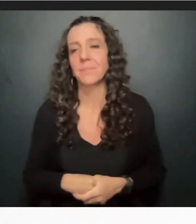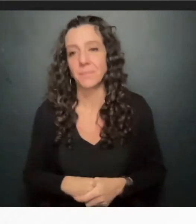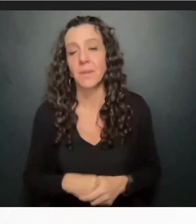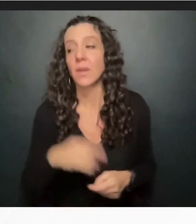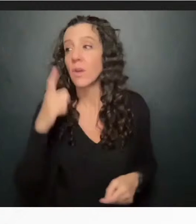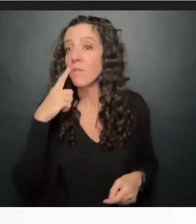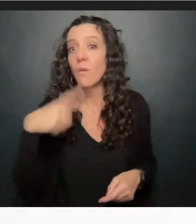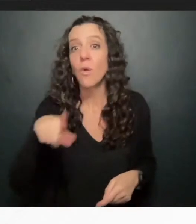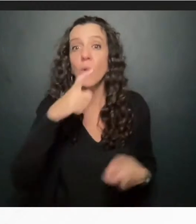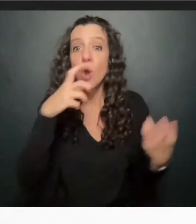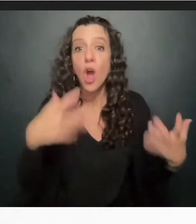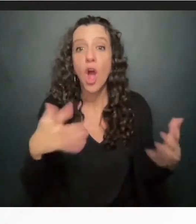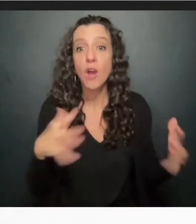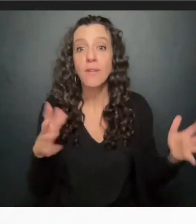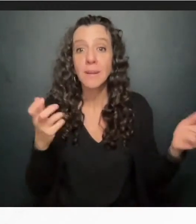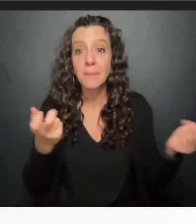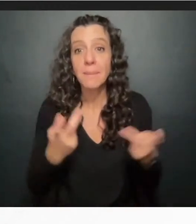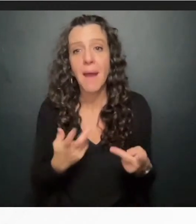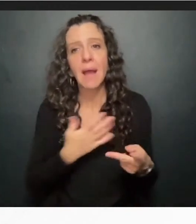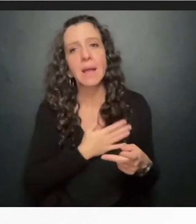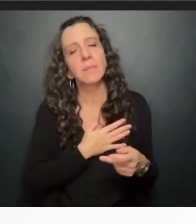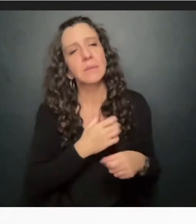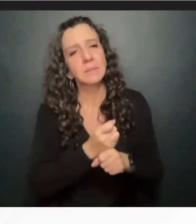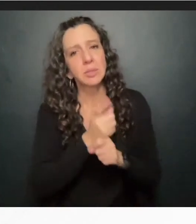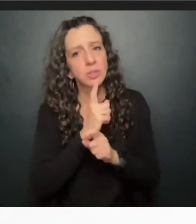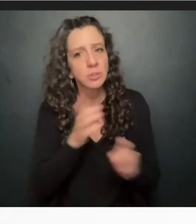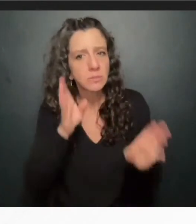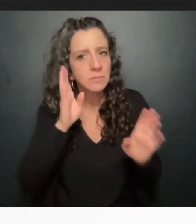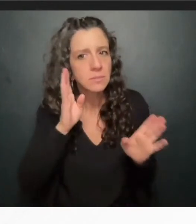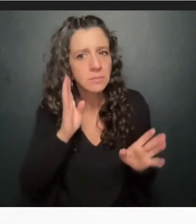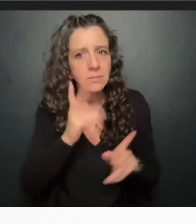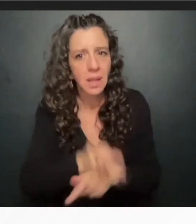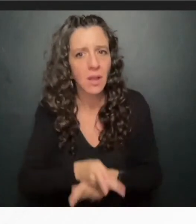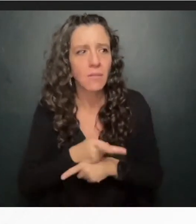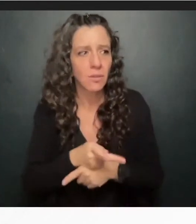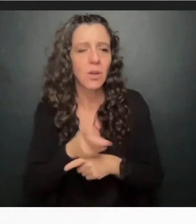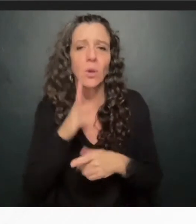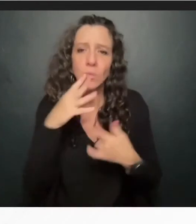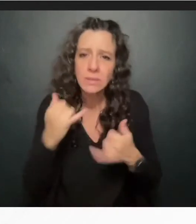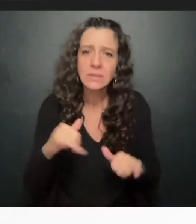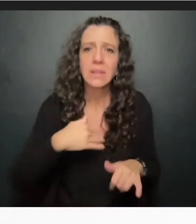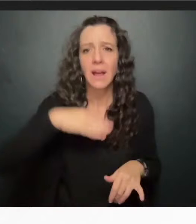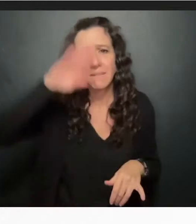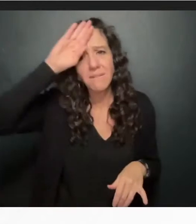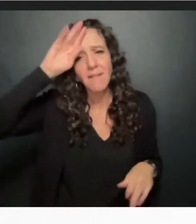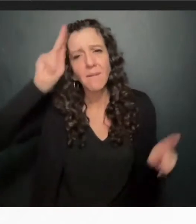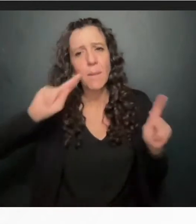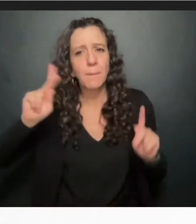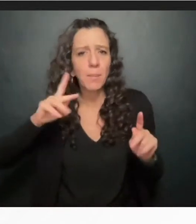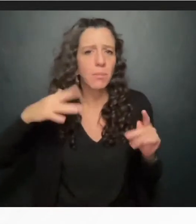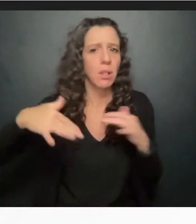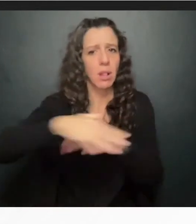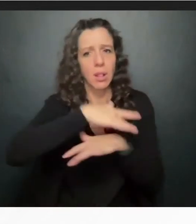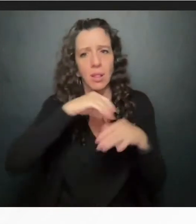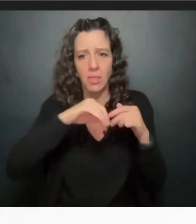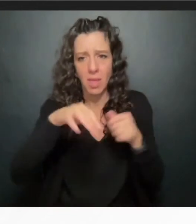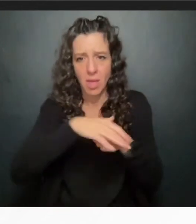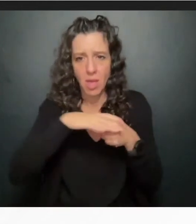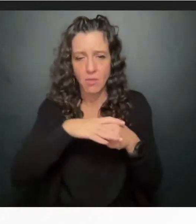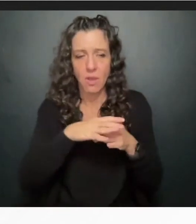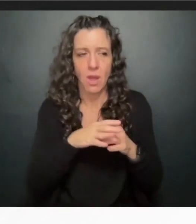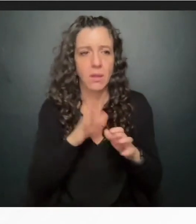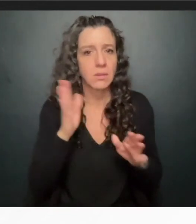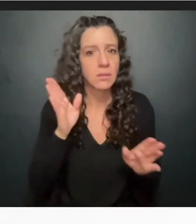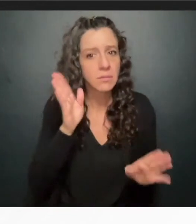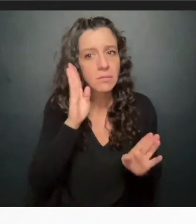returned to their homes, we ask that you stay vigilant. There will still be firefighting personnel working in the area. Please be mindful as